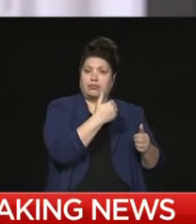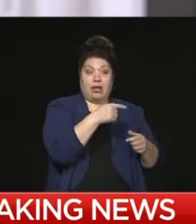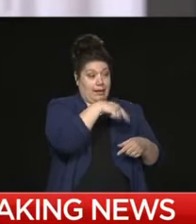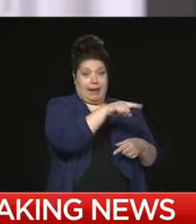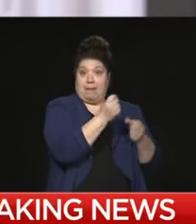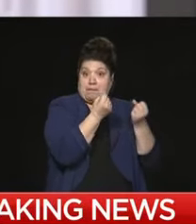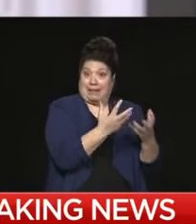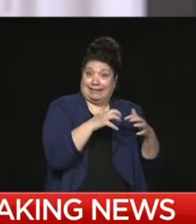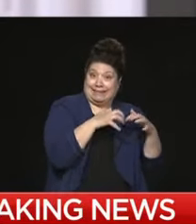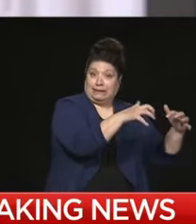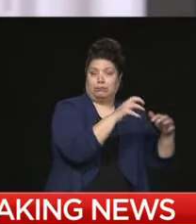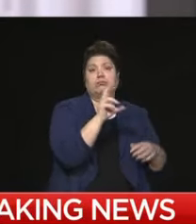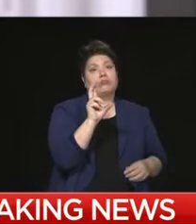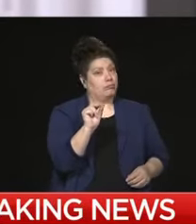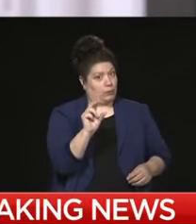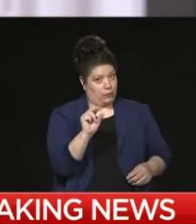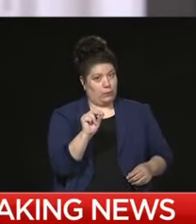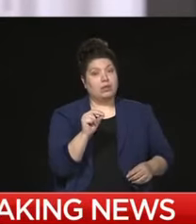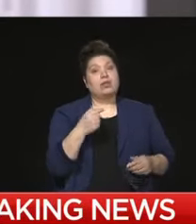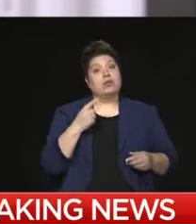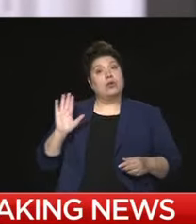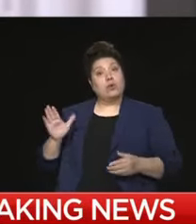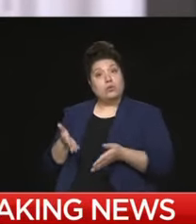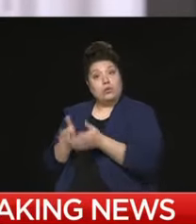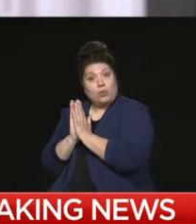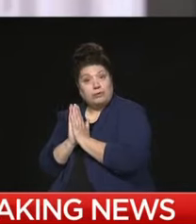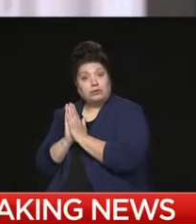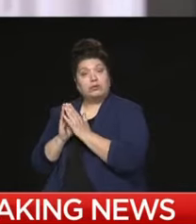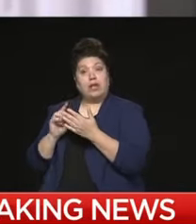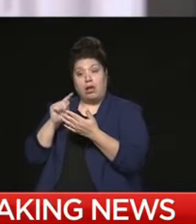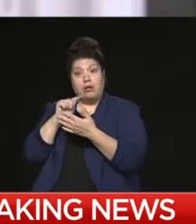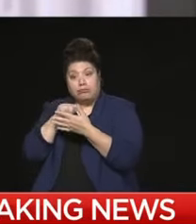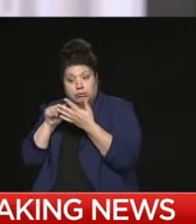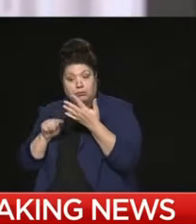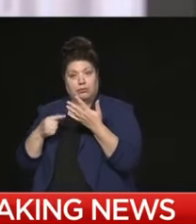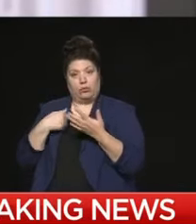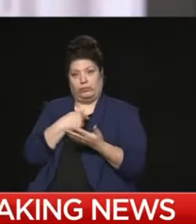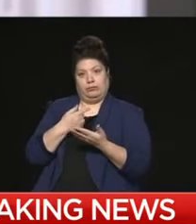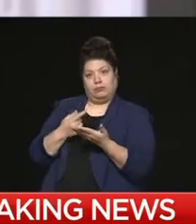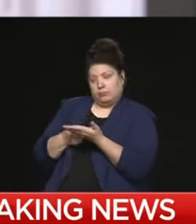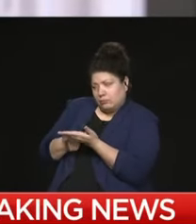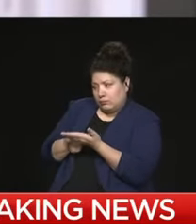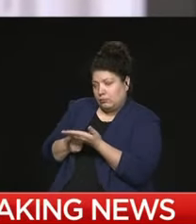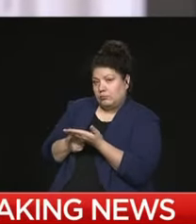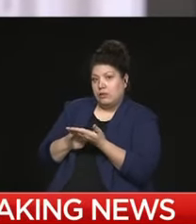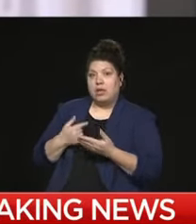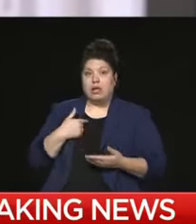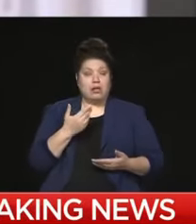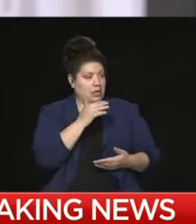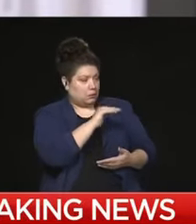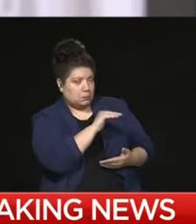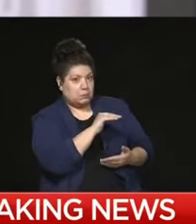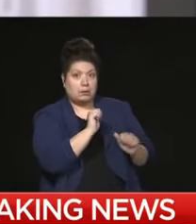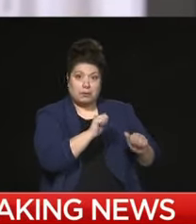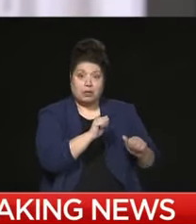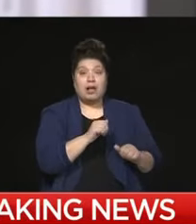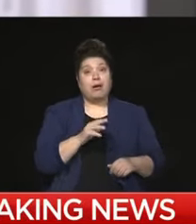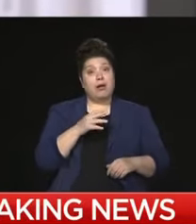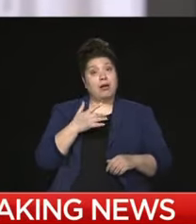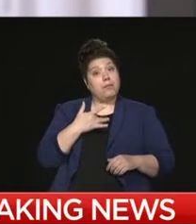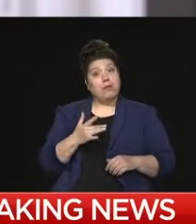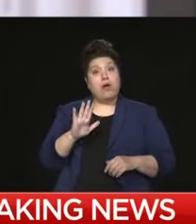out, and these are the discussions that we are having with them. As armed forces are used to helping with